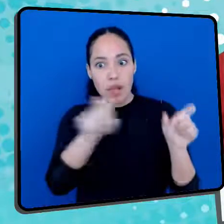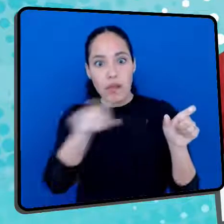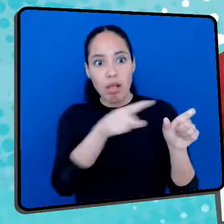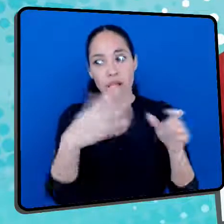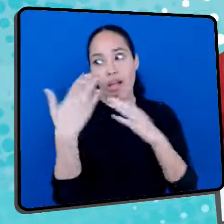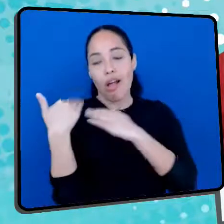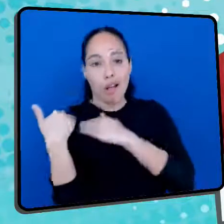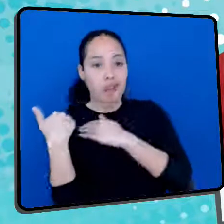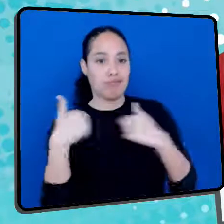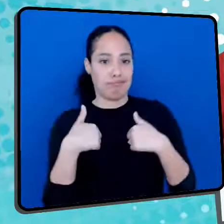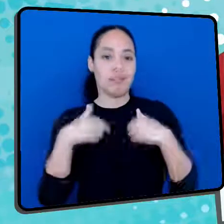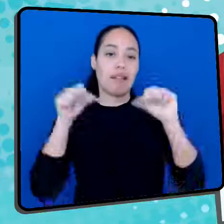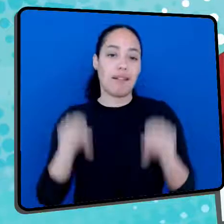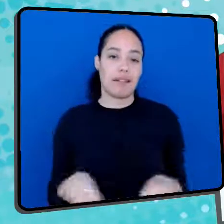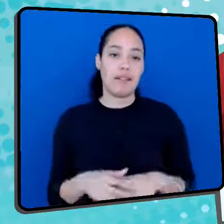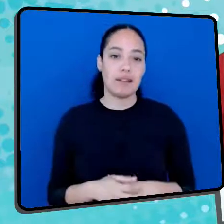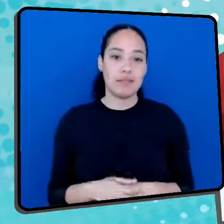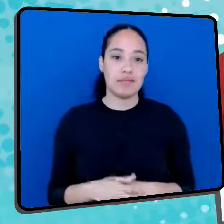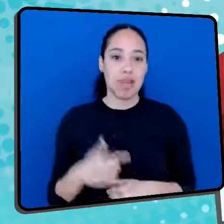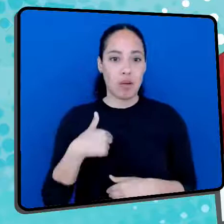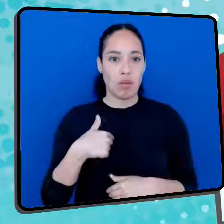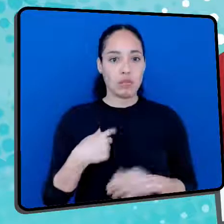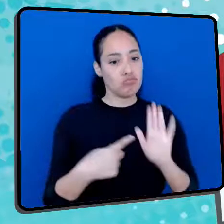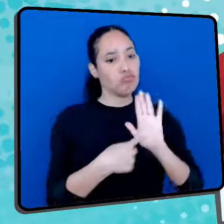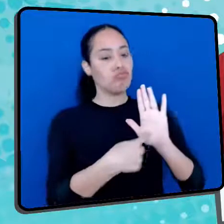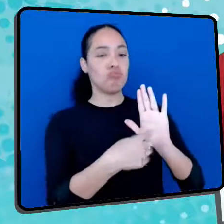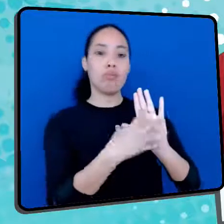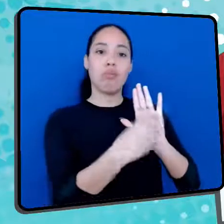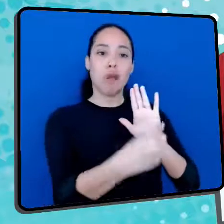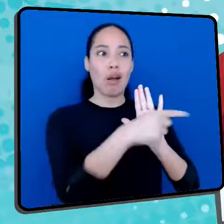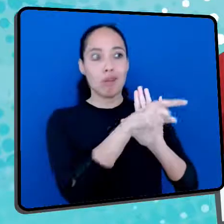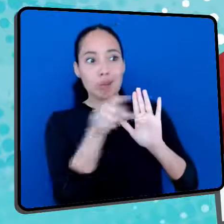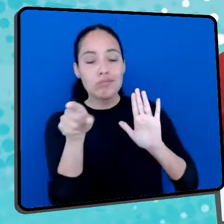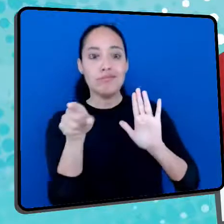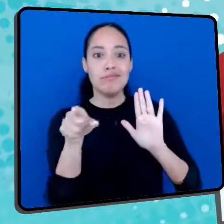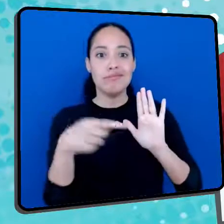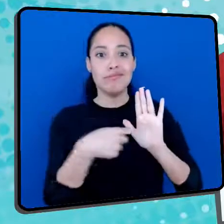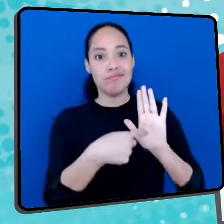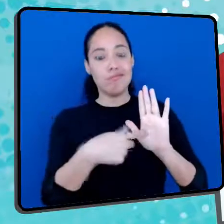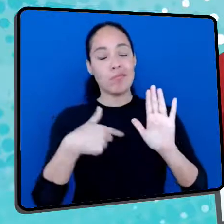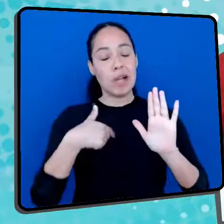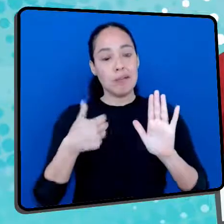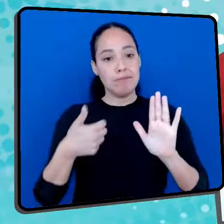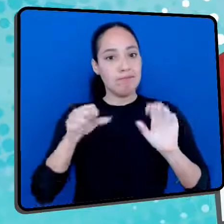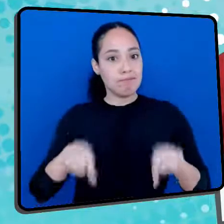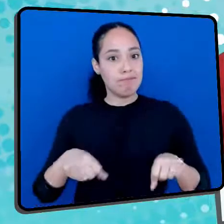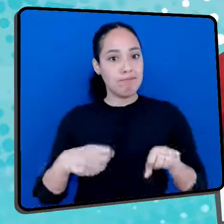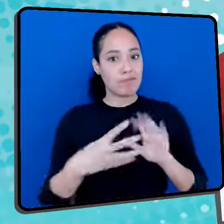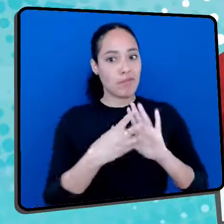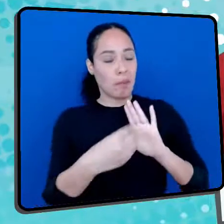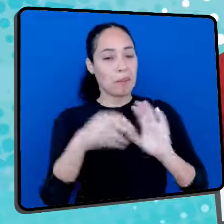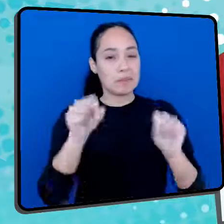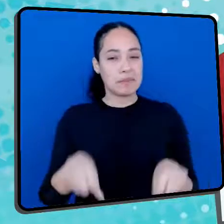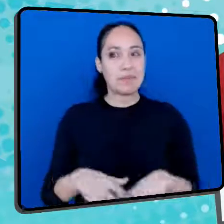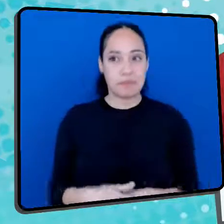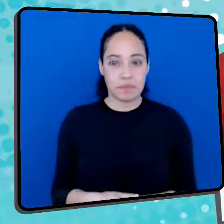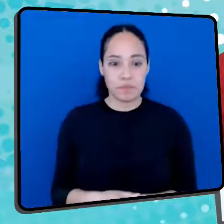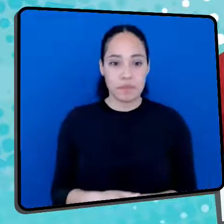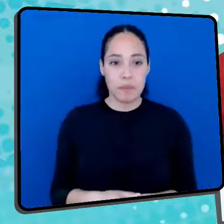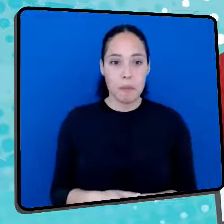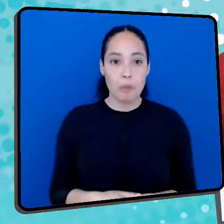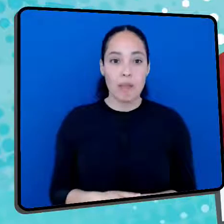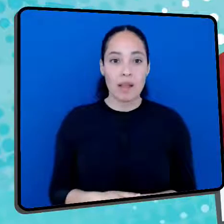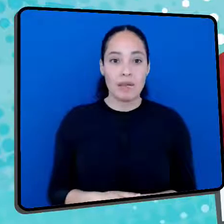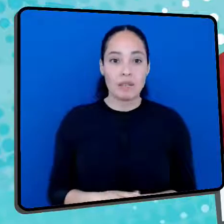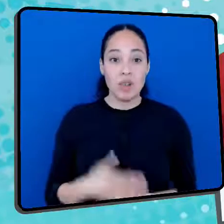in this field a bit. And I think it's also, from my point of view, it is important to give a chance to people,